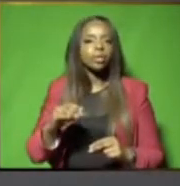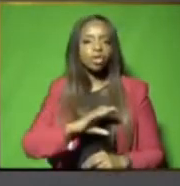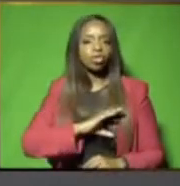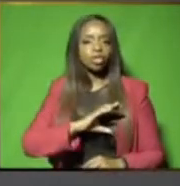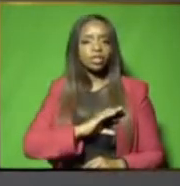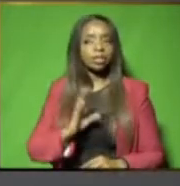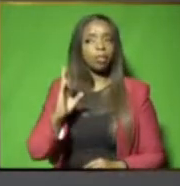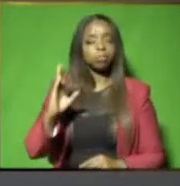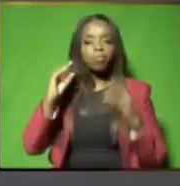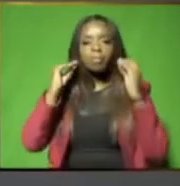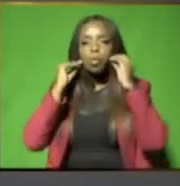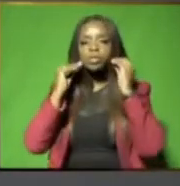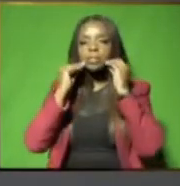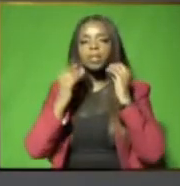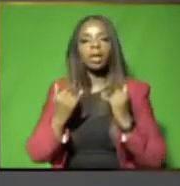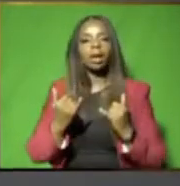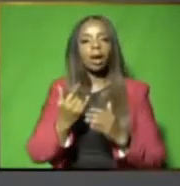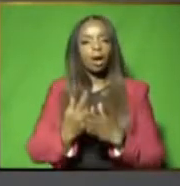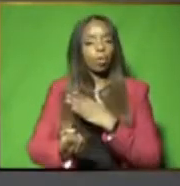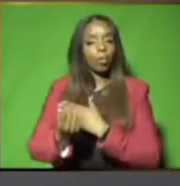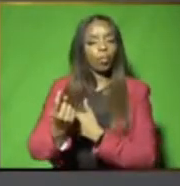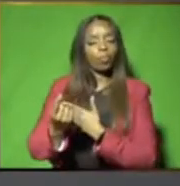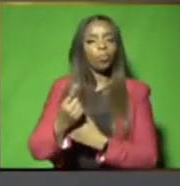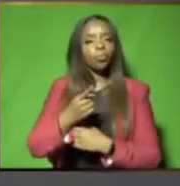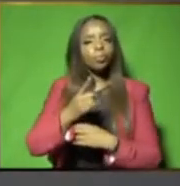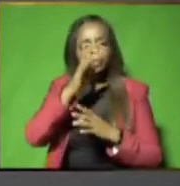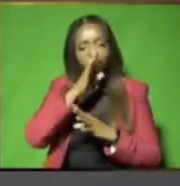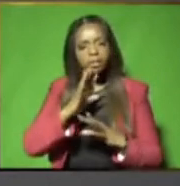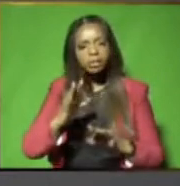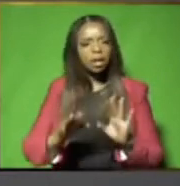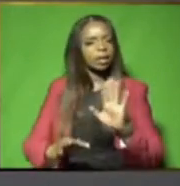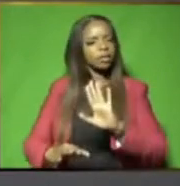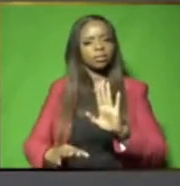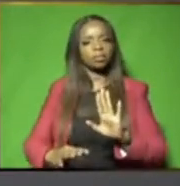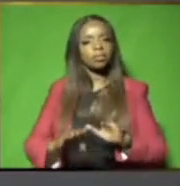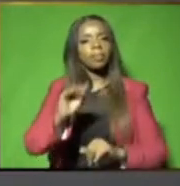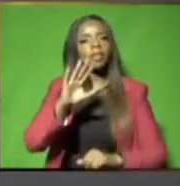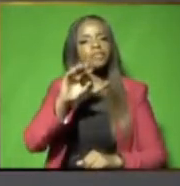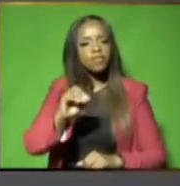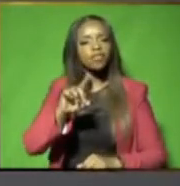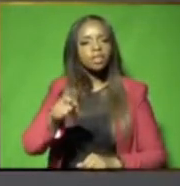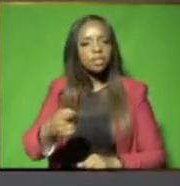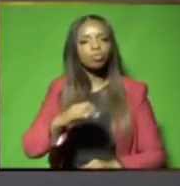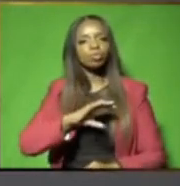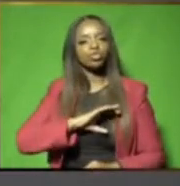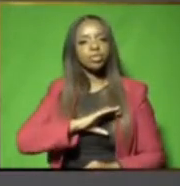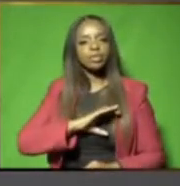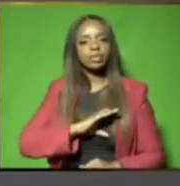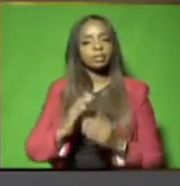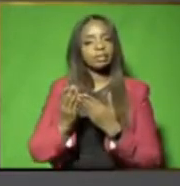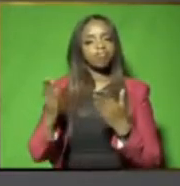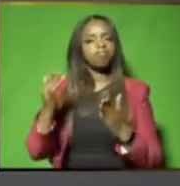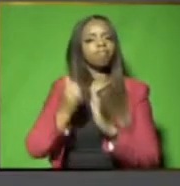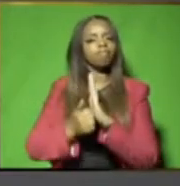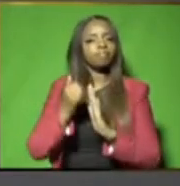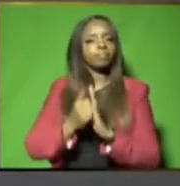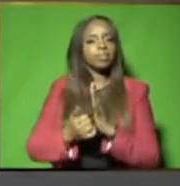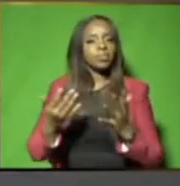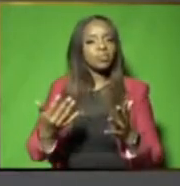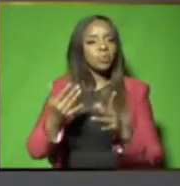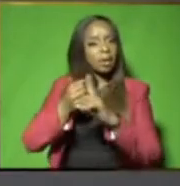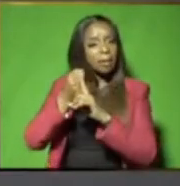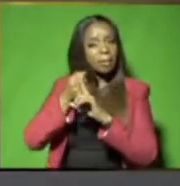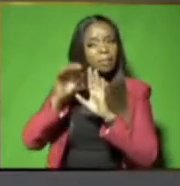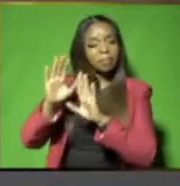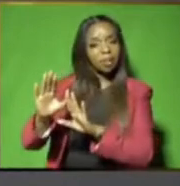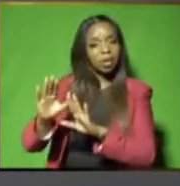taking place. Do not be silent on the 50,000 Christians that are slaughtered in a genocidal campaign